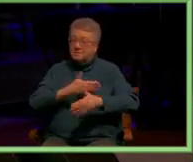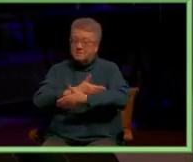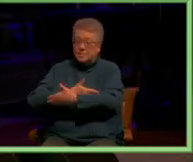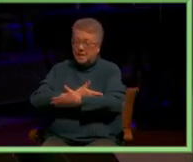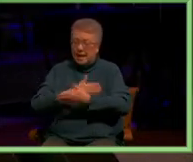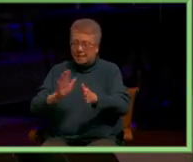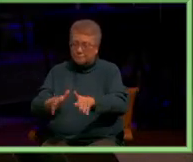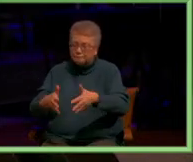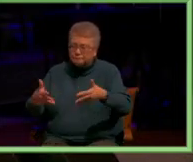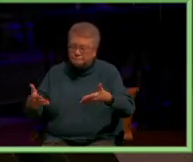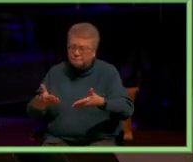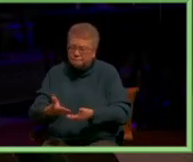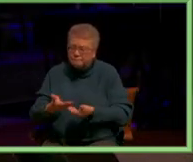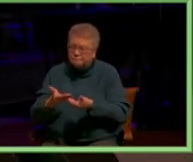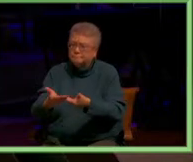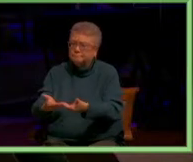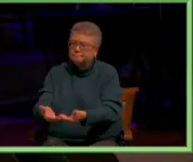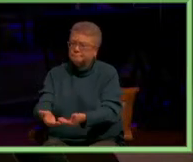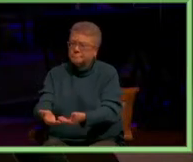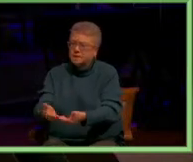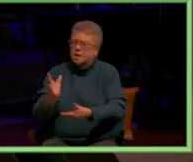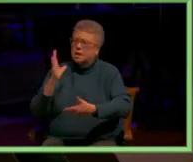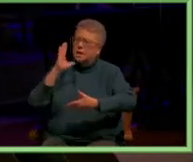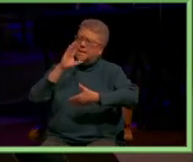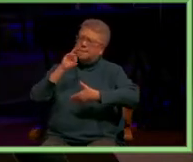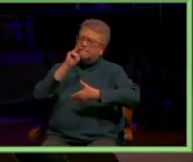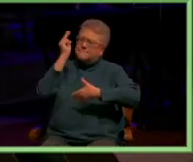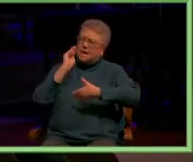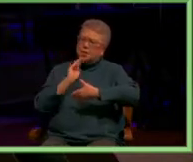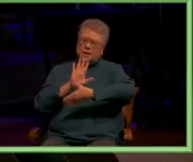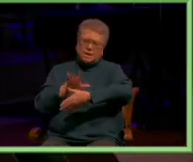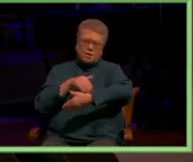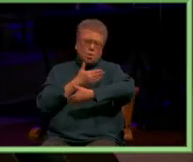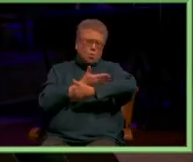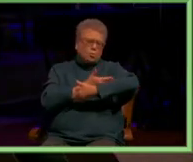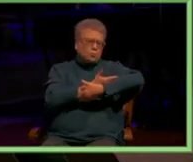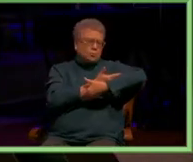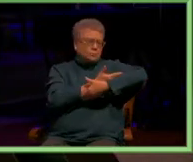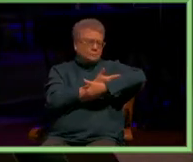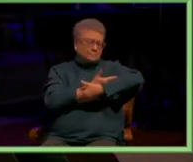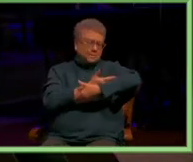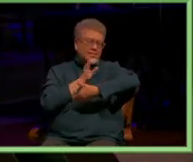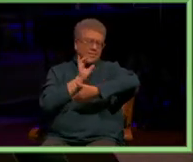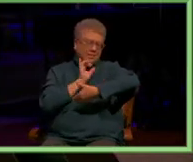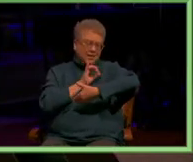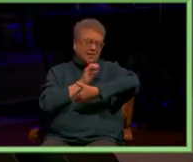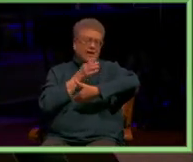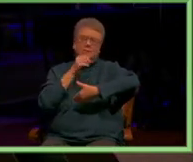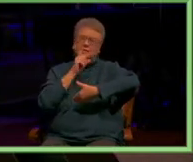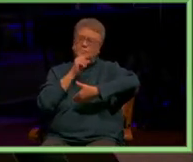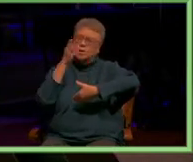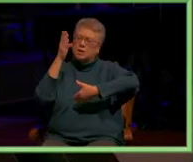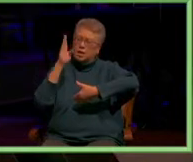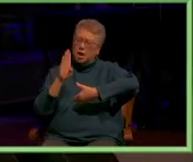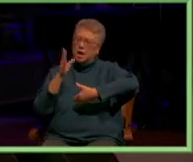the beauty of the child that Mary holds to her breast. This is what God has done. Look at verse 19. For